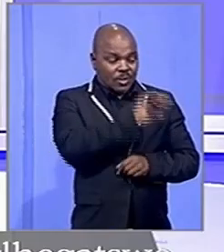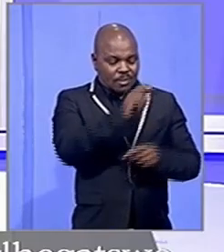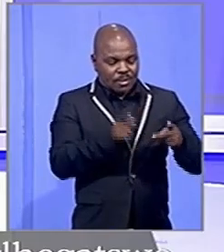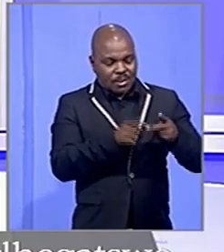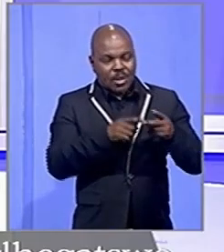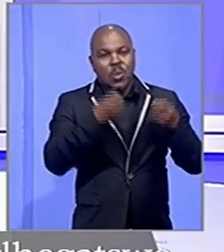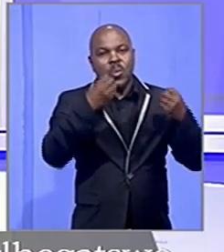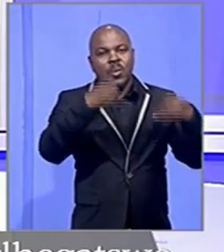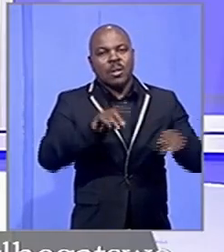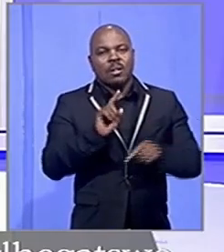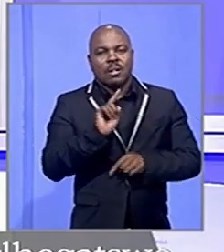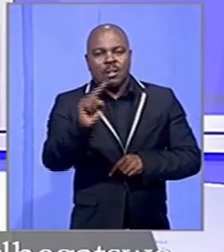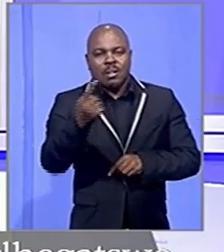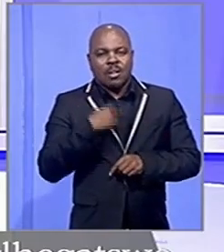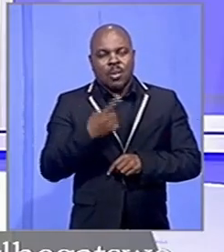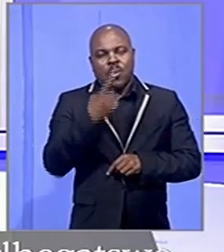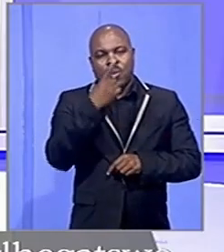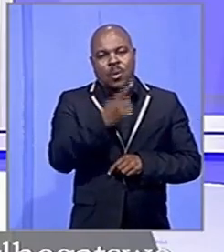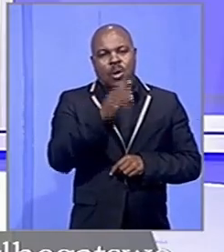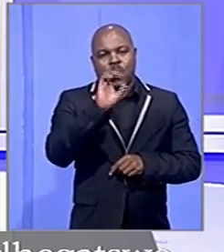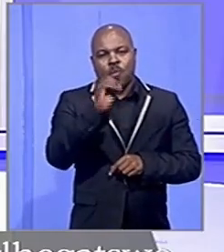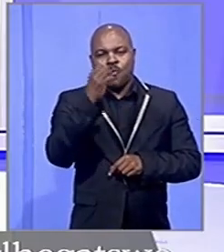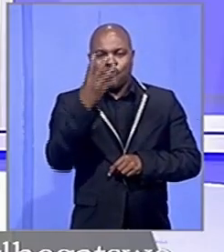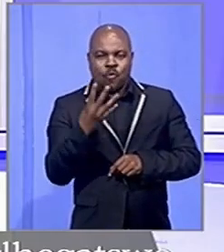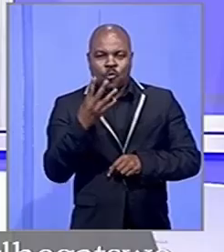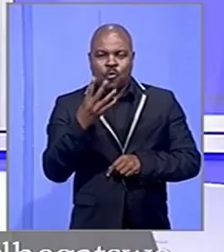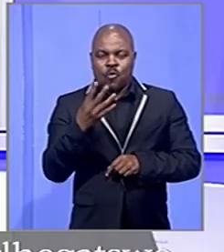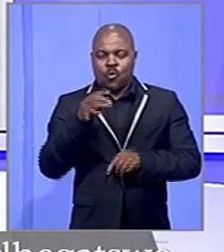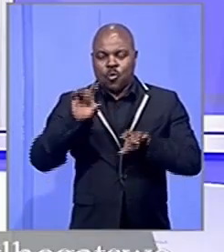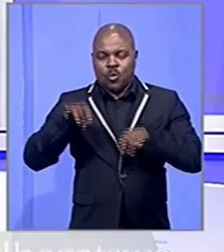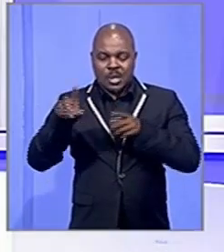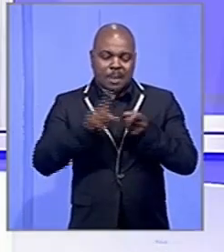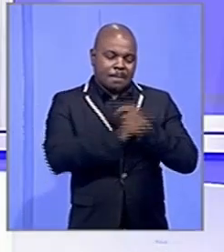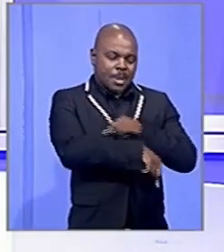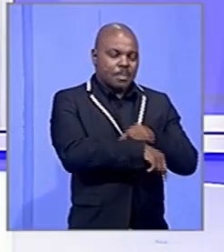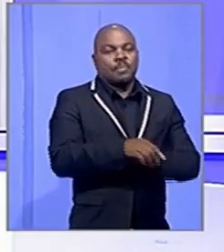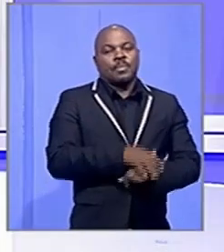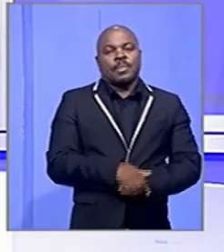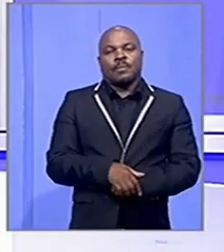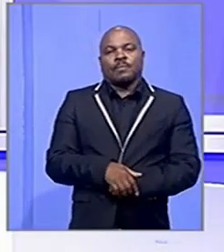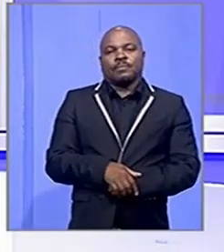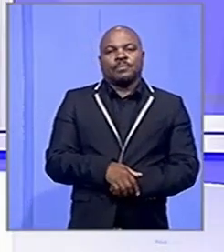latlhegetswe e ka metabogo e le 100 le bone go Australia.